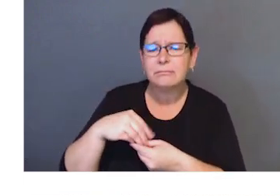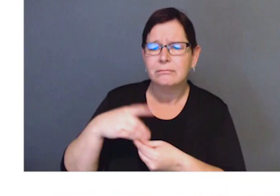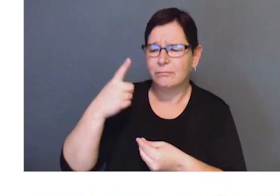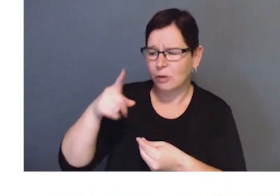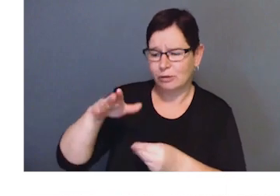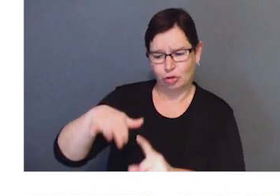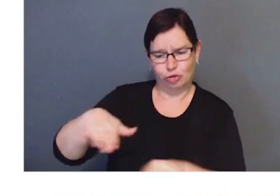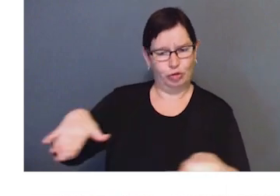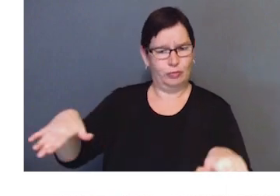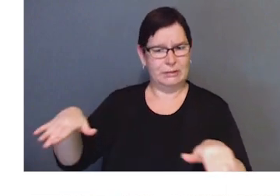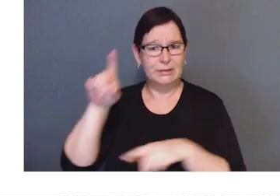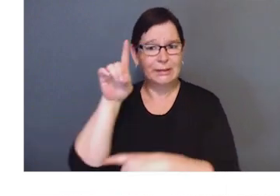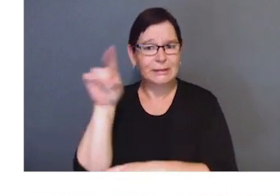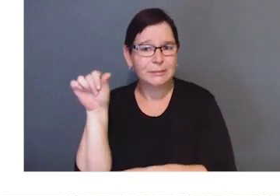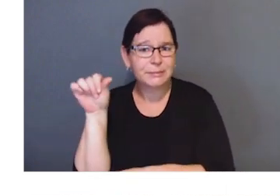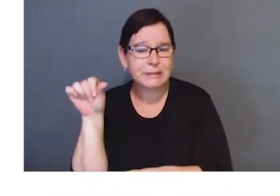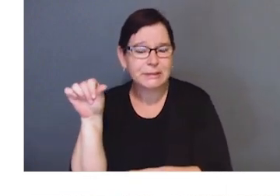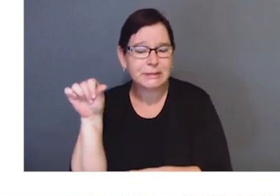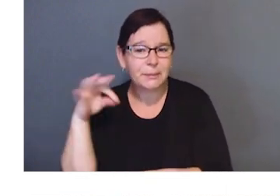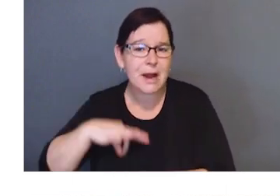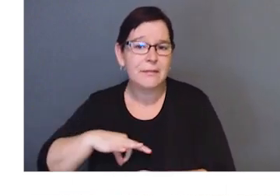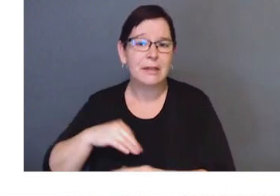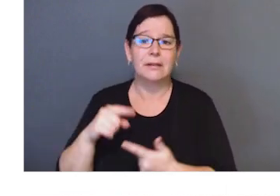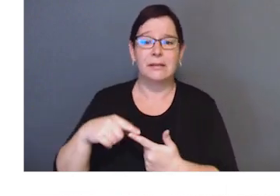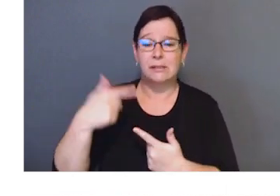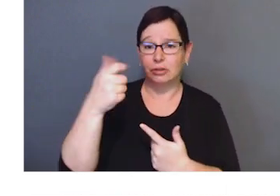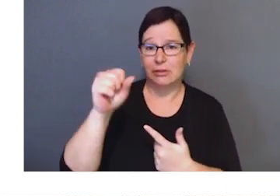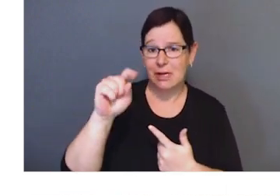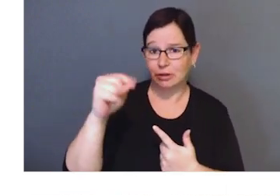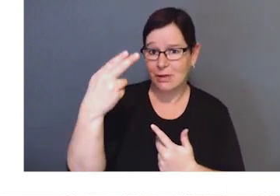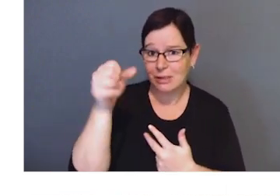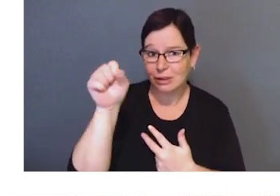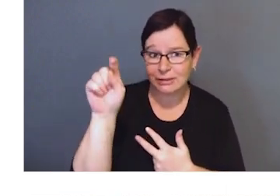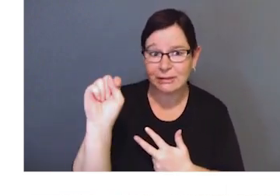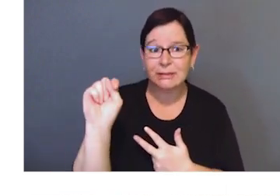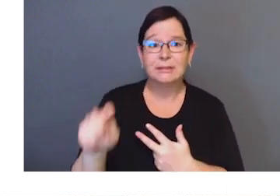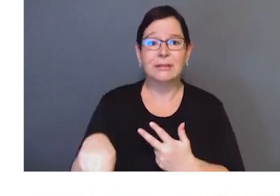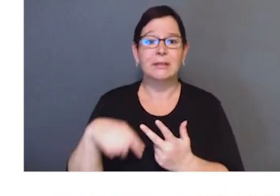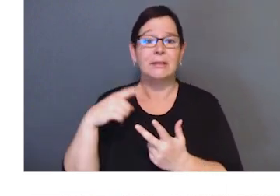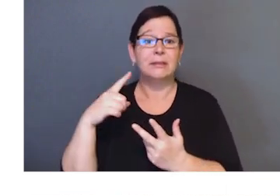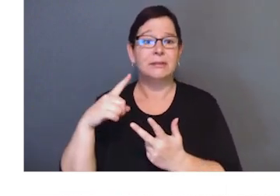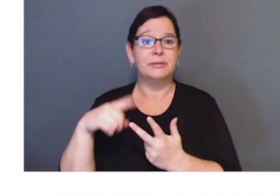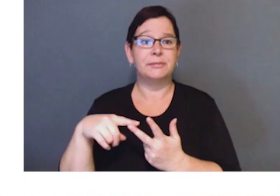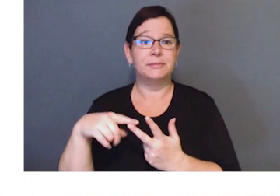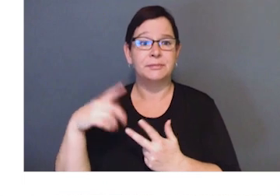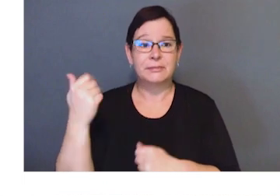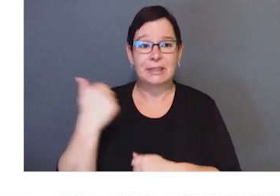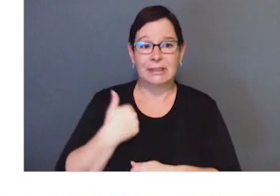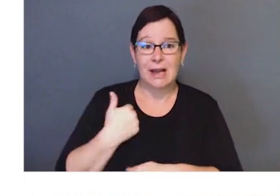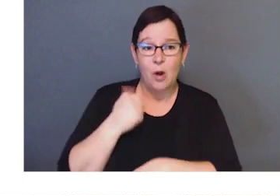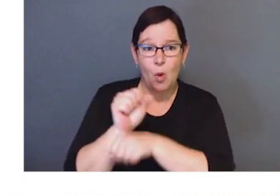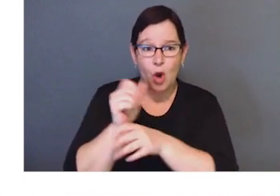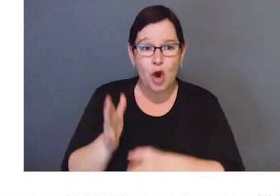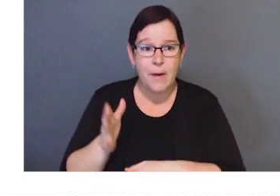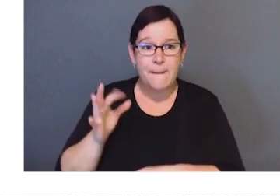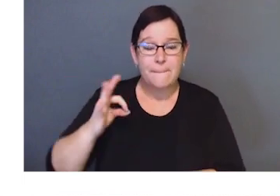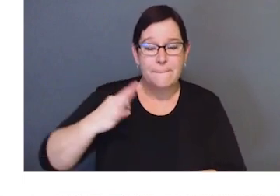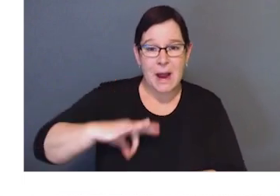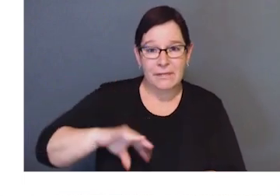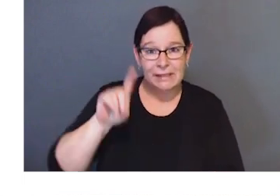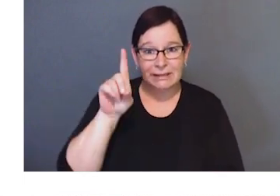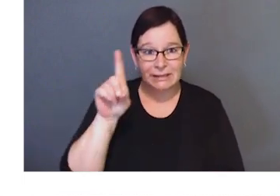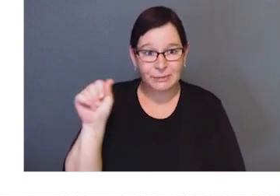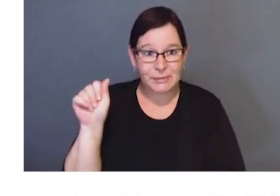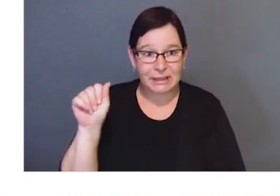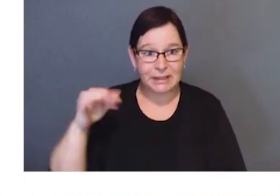GST HST Credit, Canada Worker Benefit Disability Supplement, and Canada